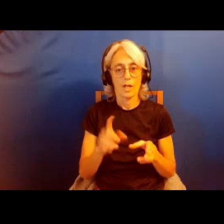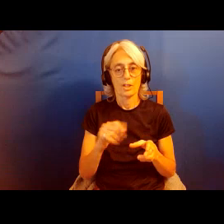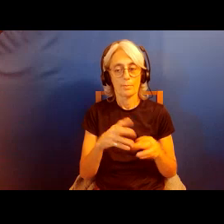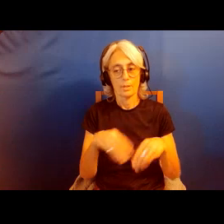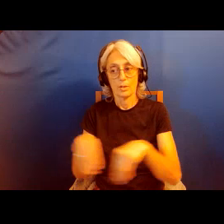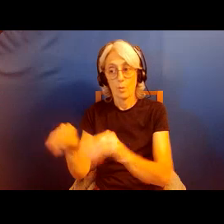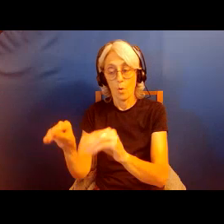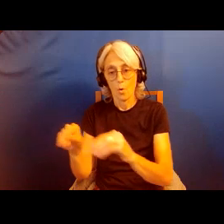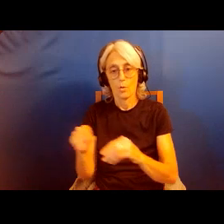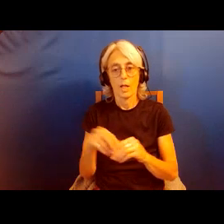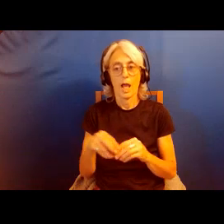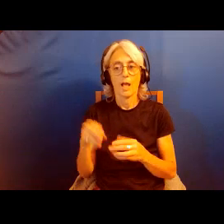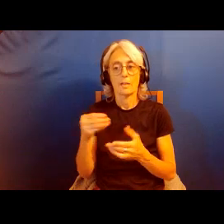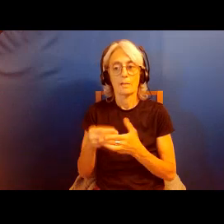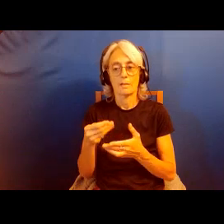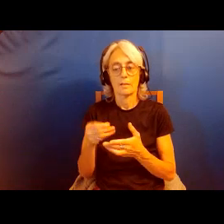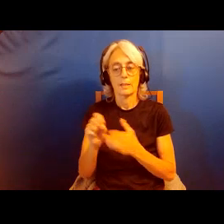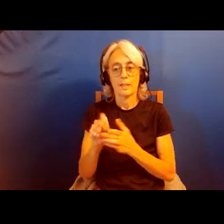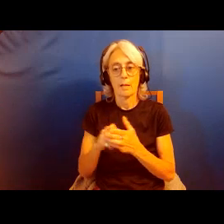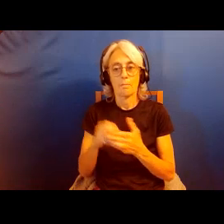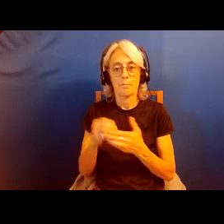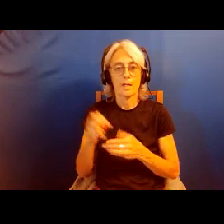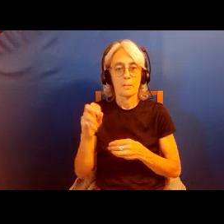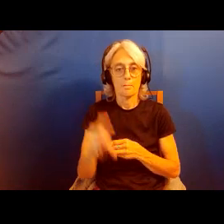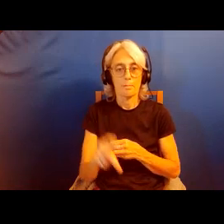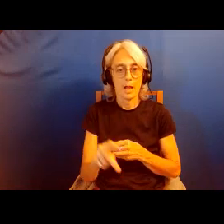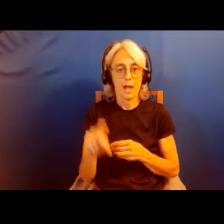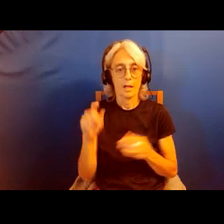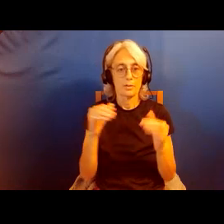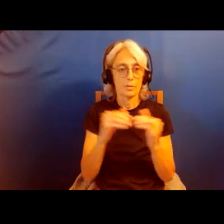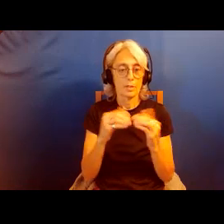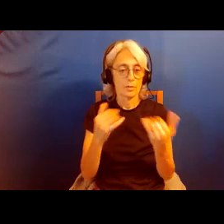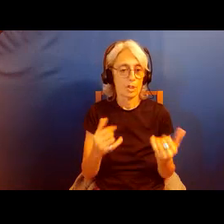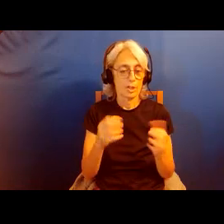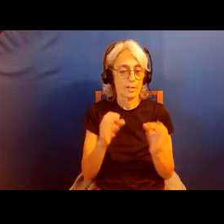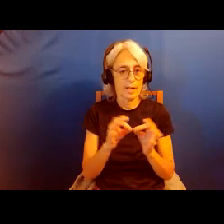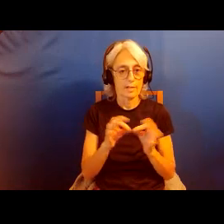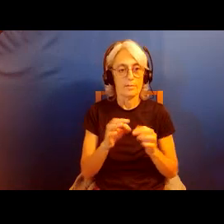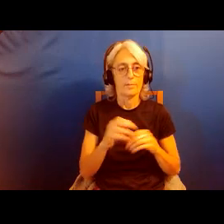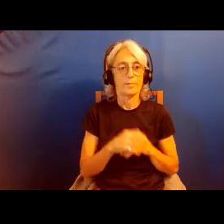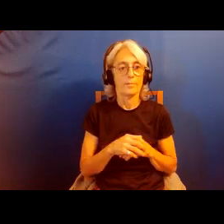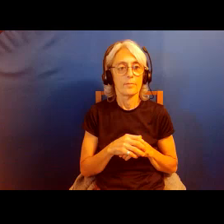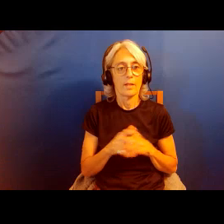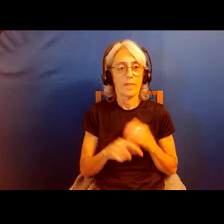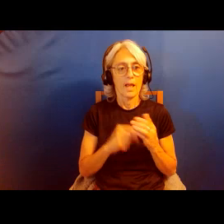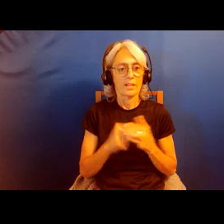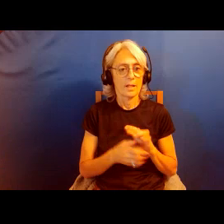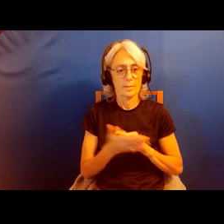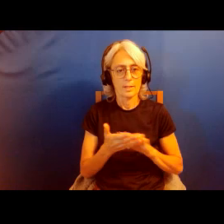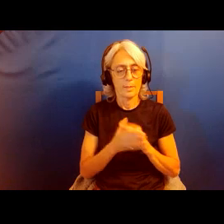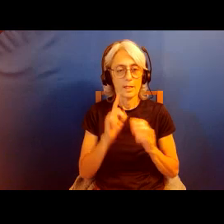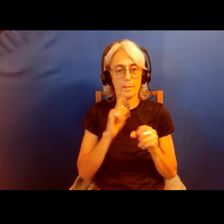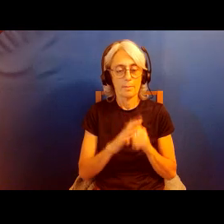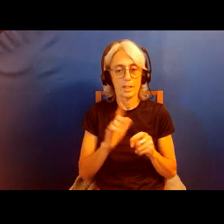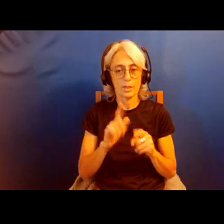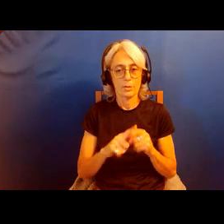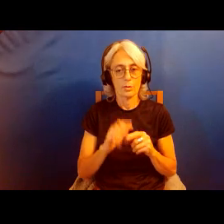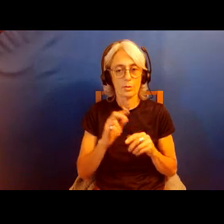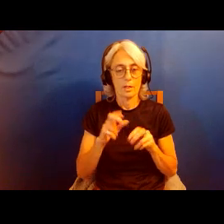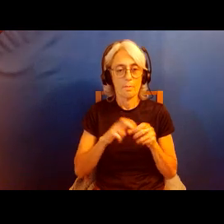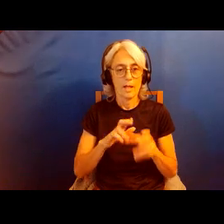state reimbursed the then present value. At the time, TAMSI was committed to the passenger rail project. However, because